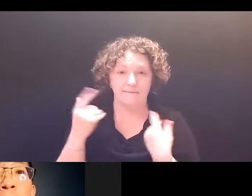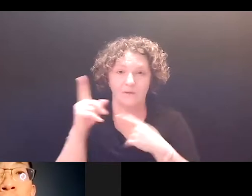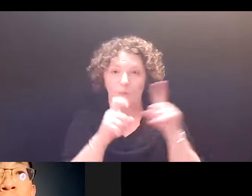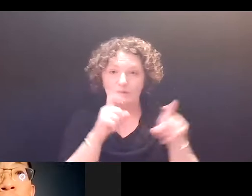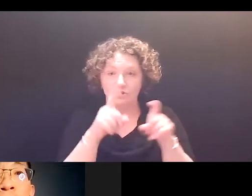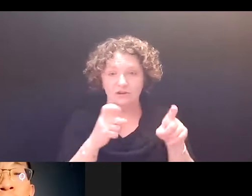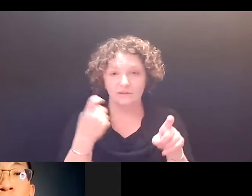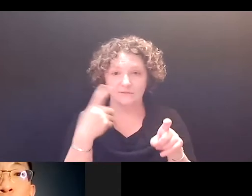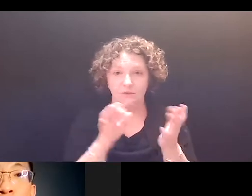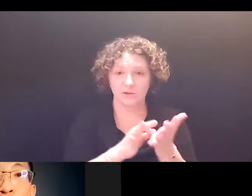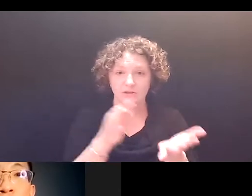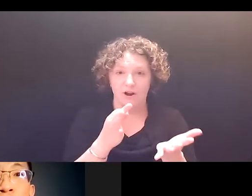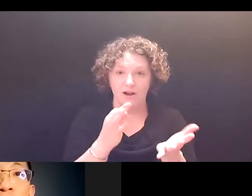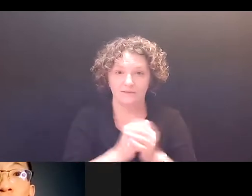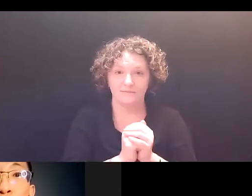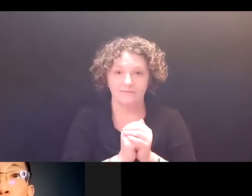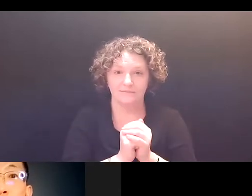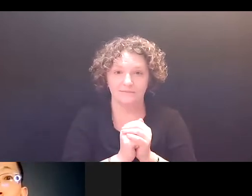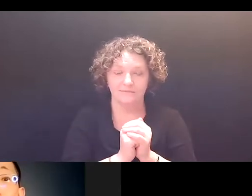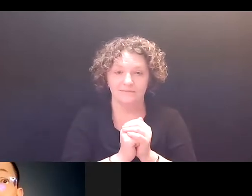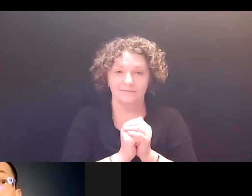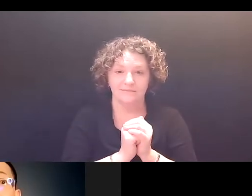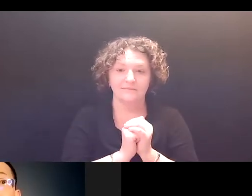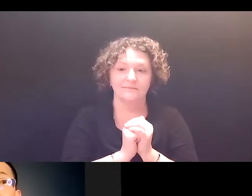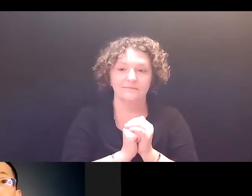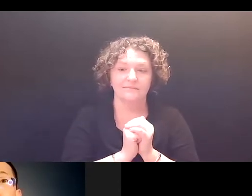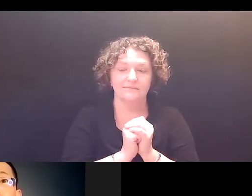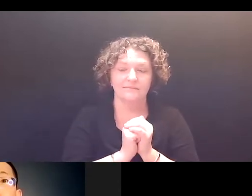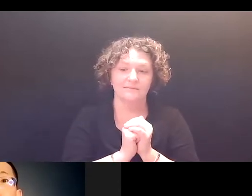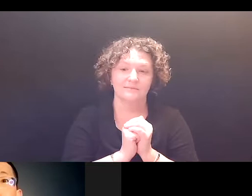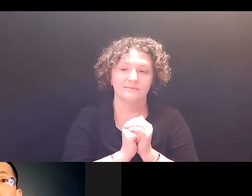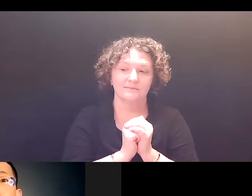Anyone else have any questions for Sarah?